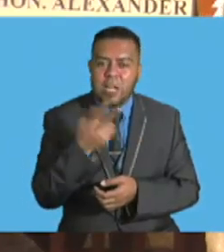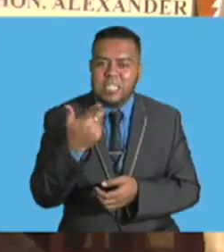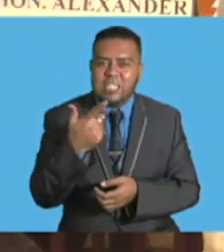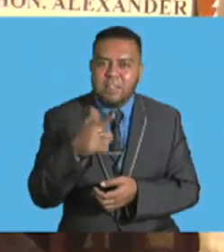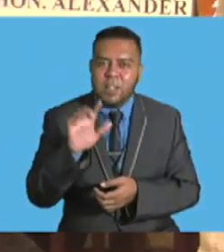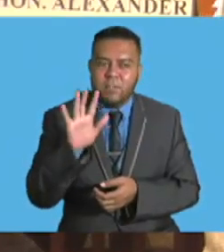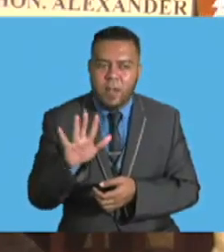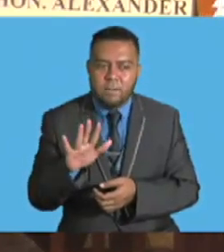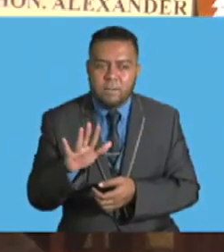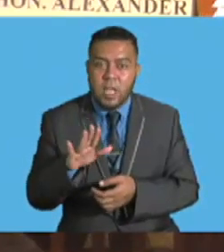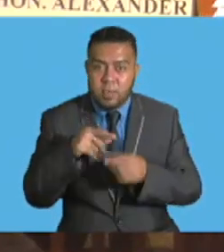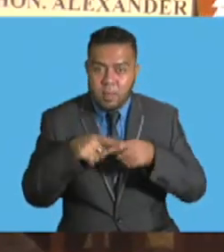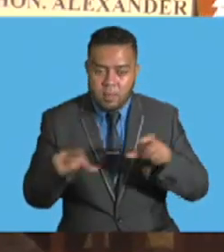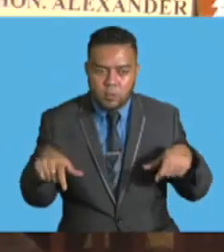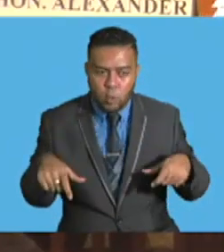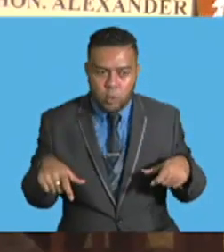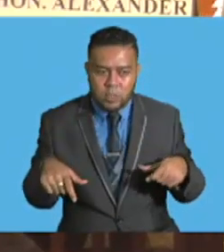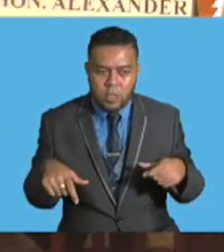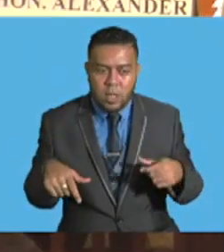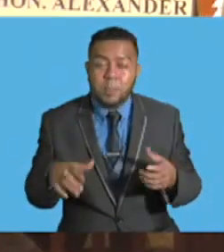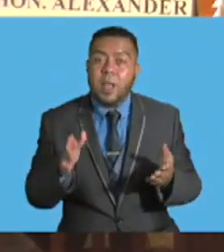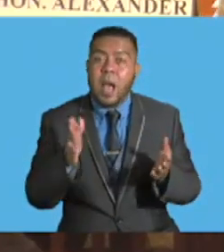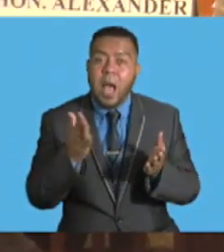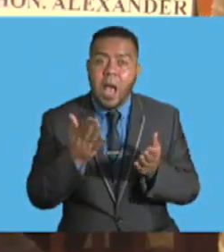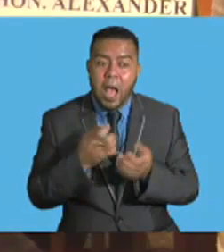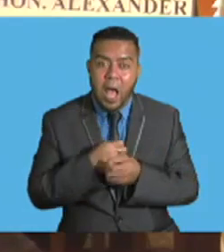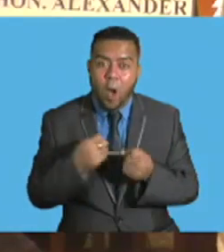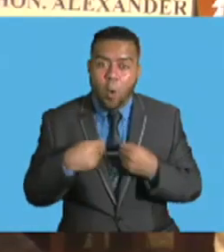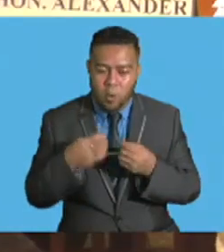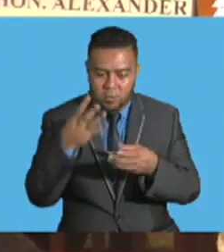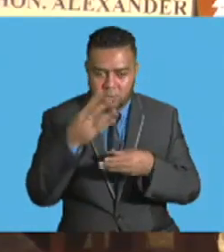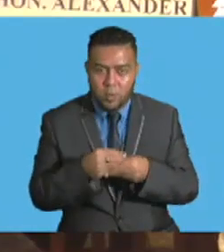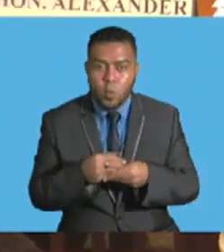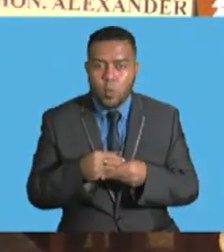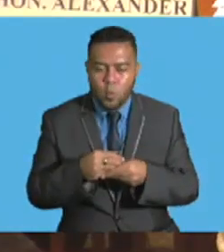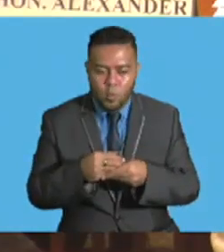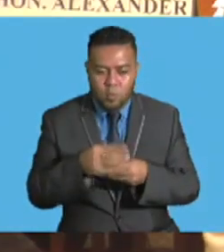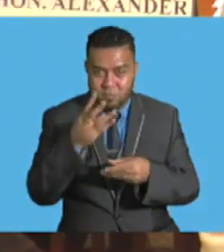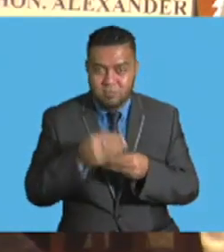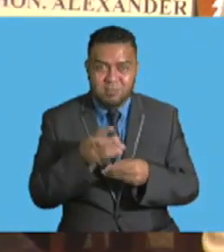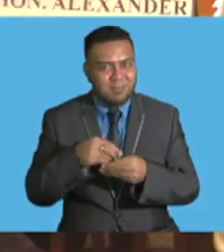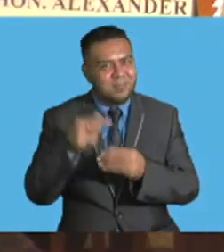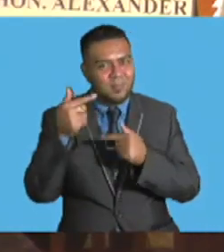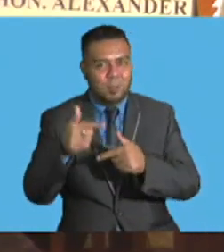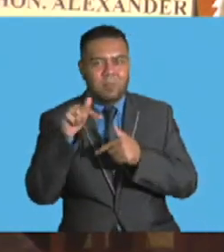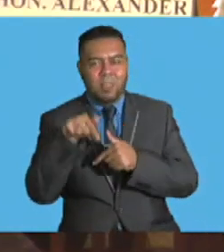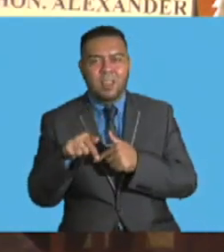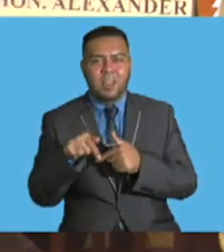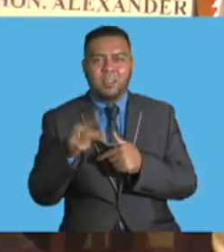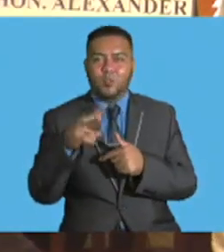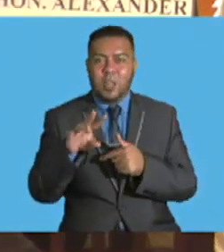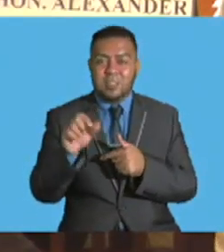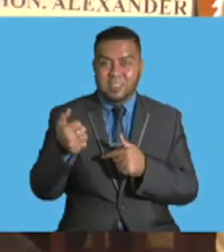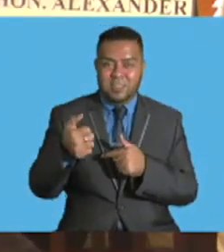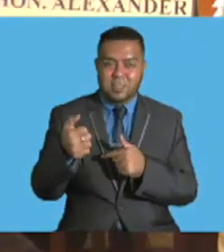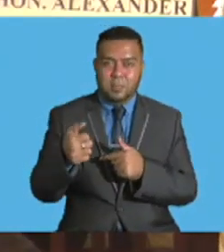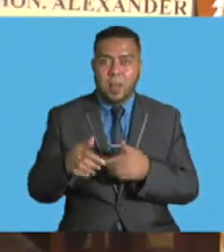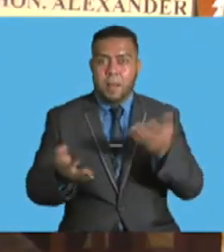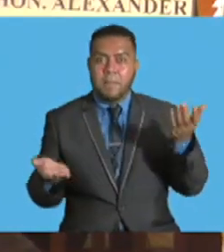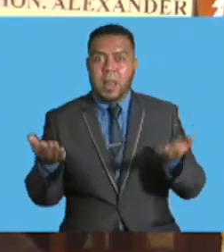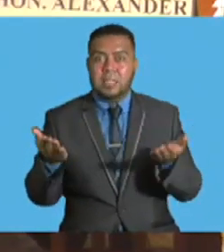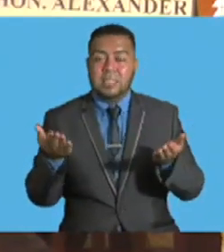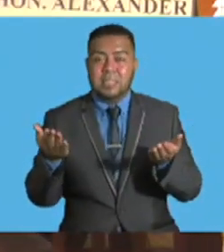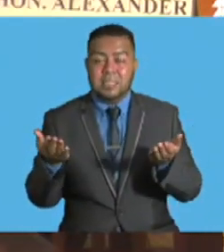675. In the Magistrates Court, our statistics stops there. This was highlighted by the Balancing the